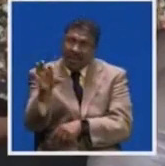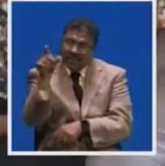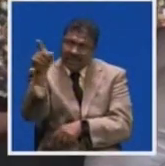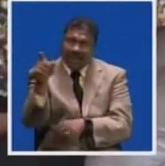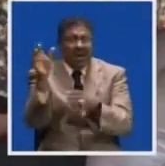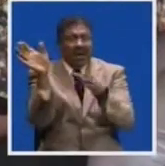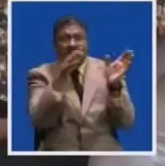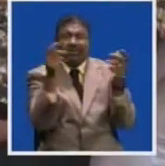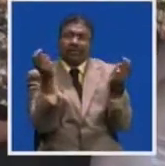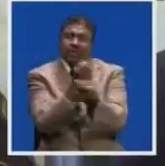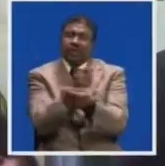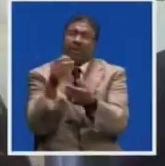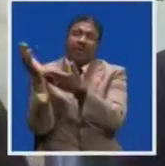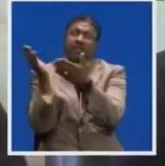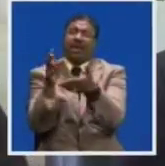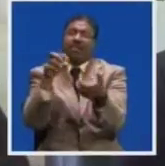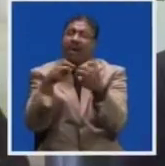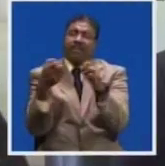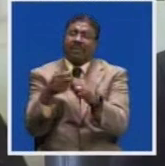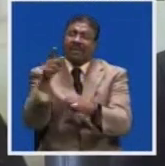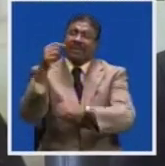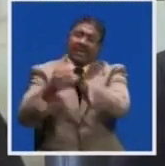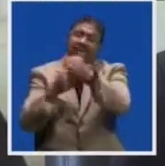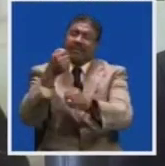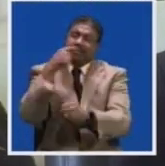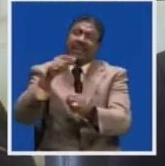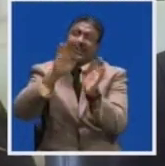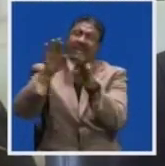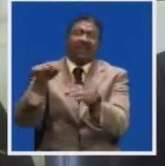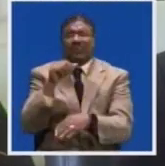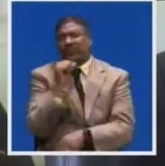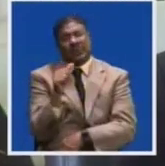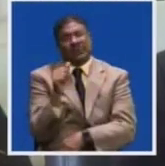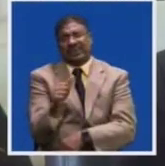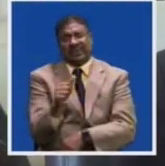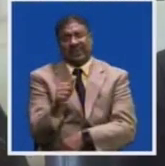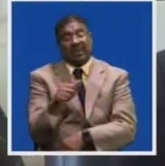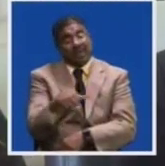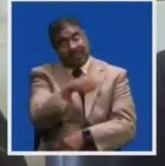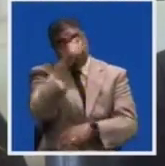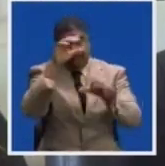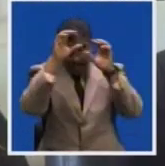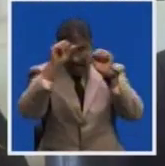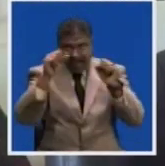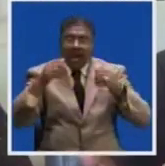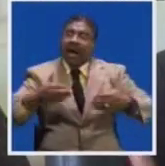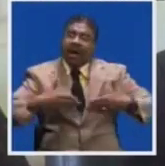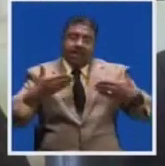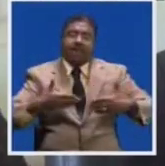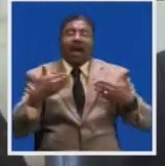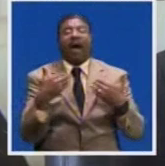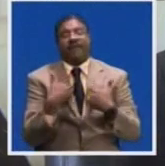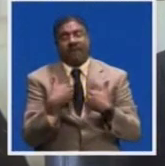climate change calamity suffer. No. And the president expressed his happiness that